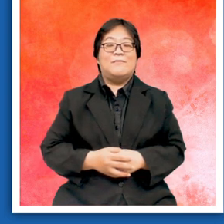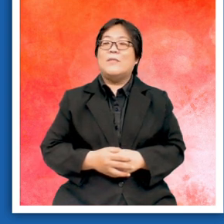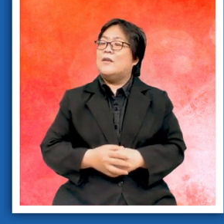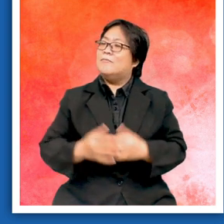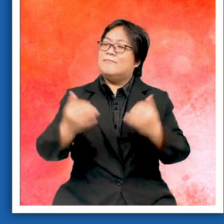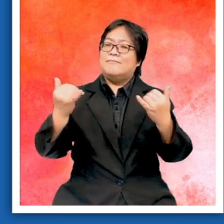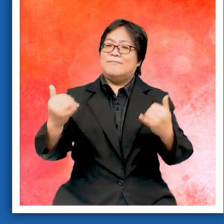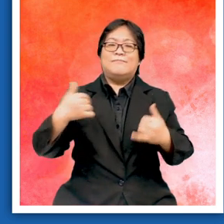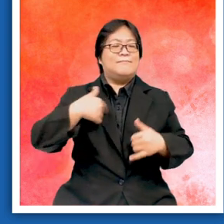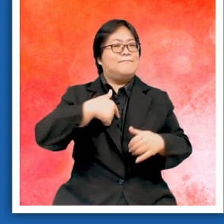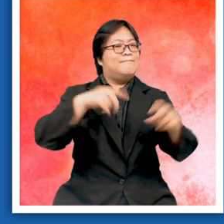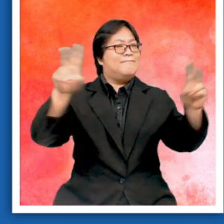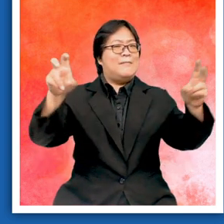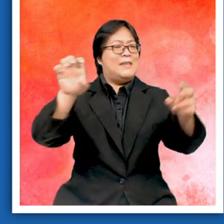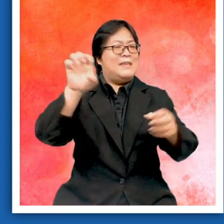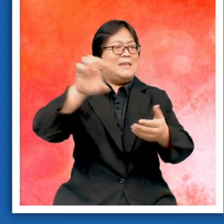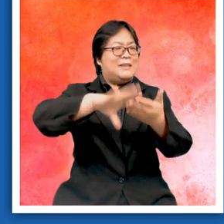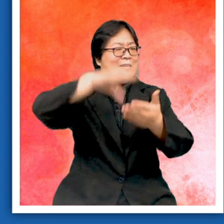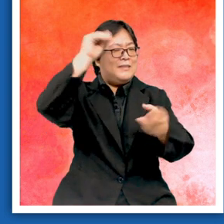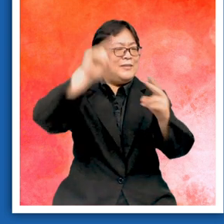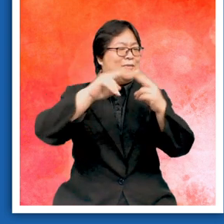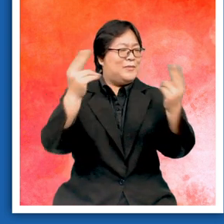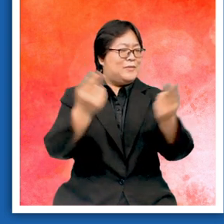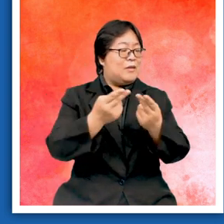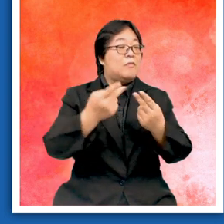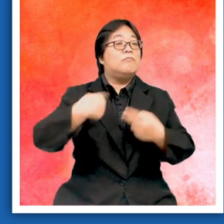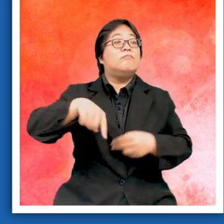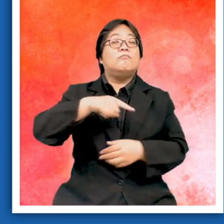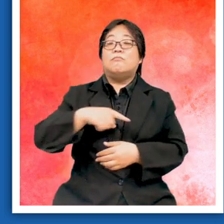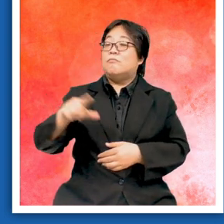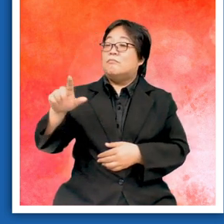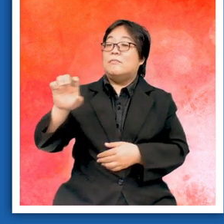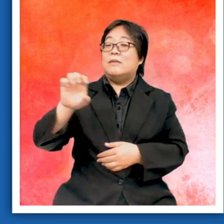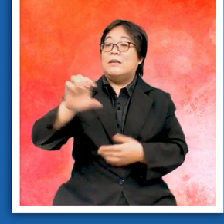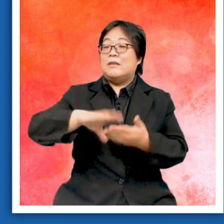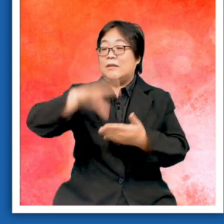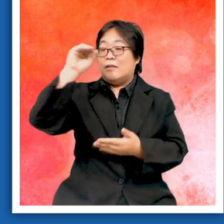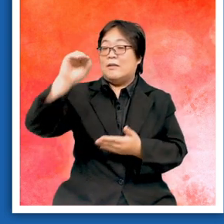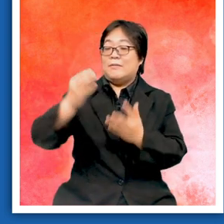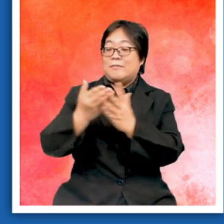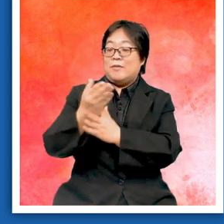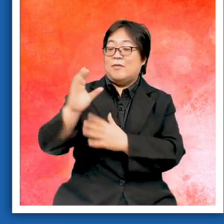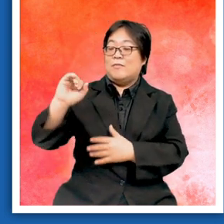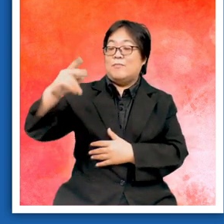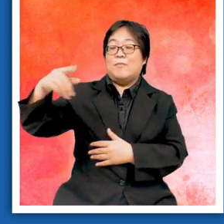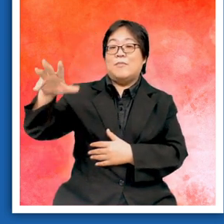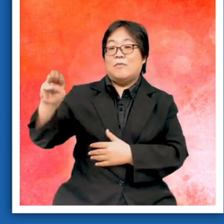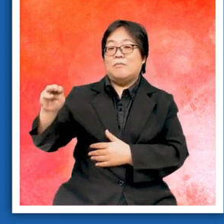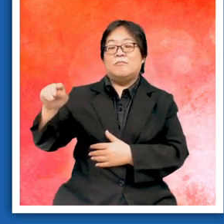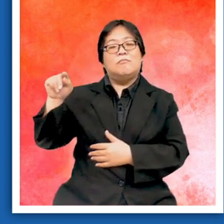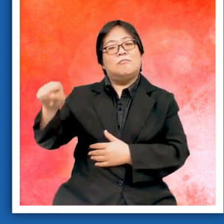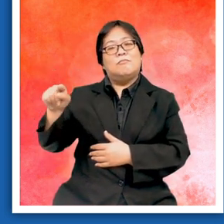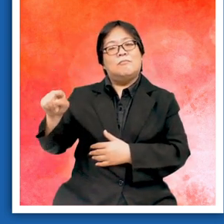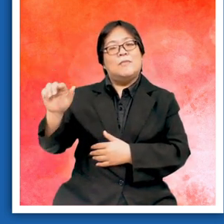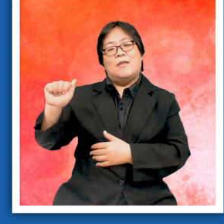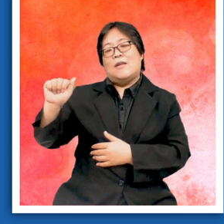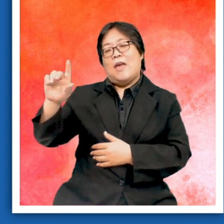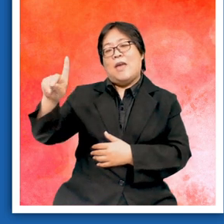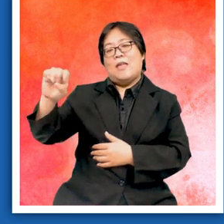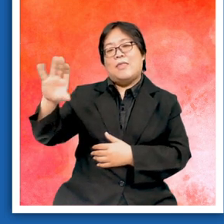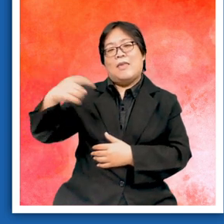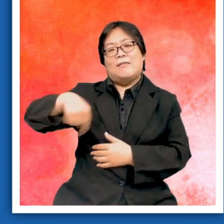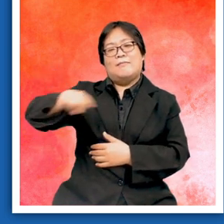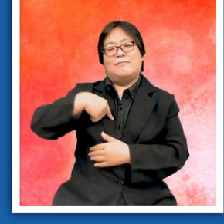Now, let's start with e-learning unit and our e-learning management system, Spectrum. The e-learning unit at ADeC is in charge